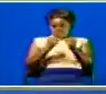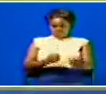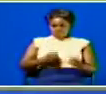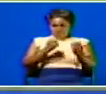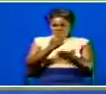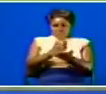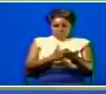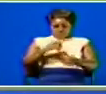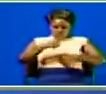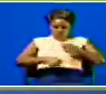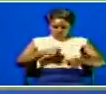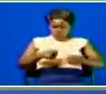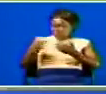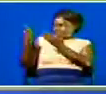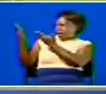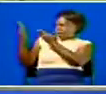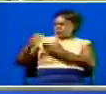Here is part of the action.